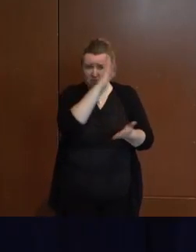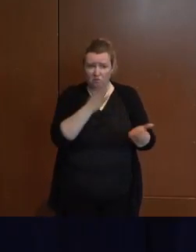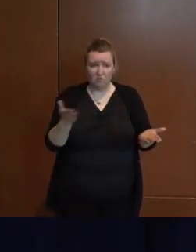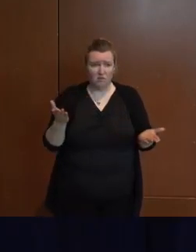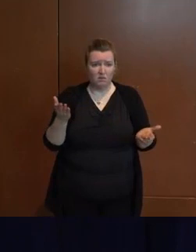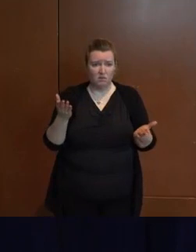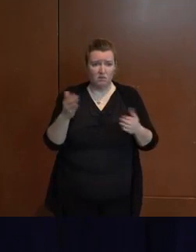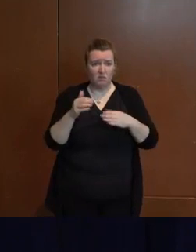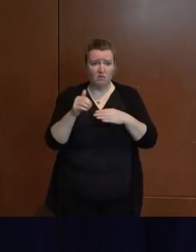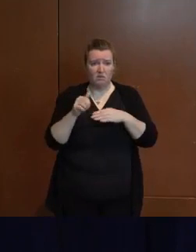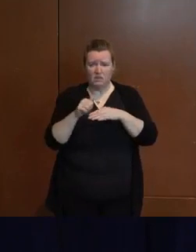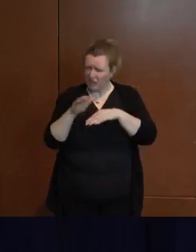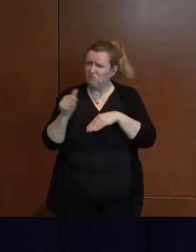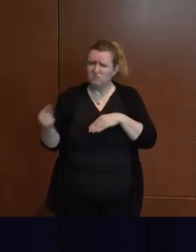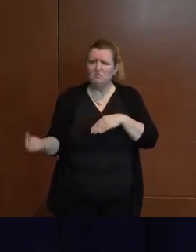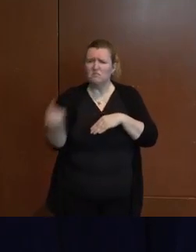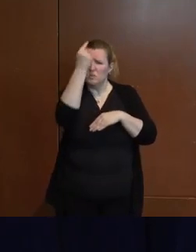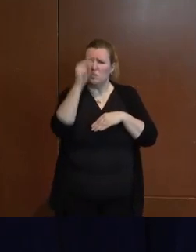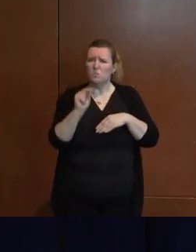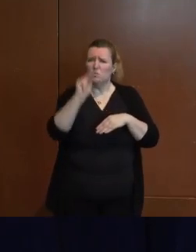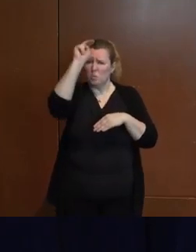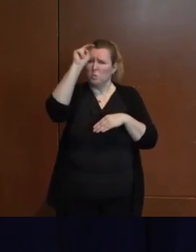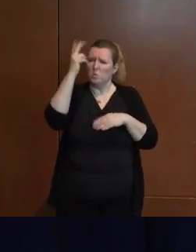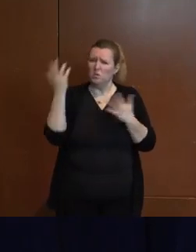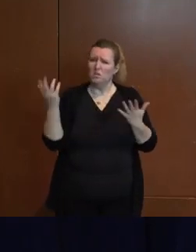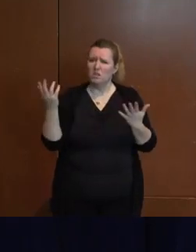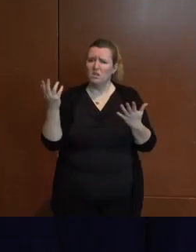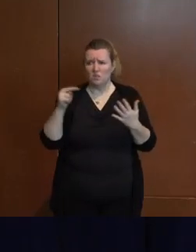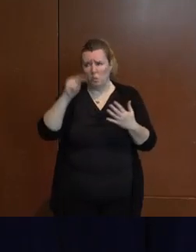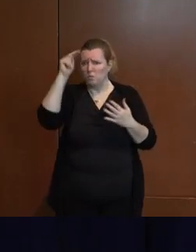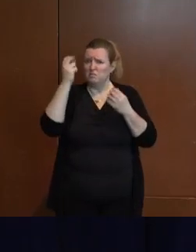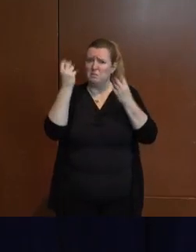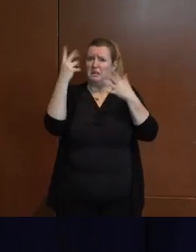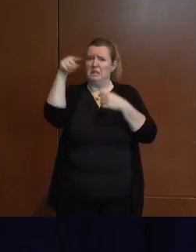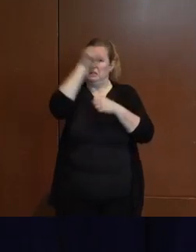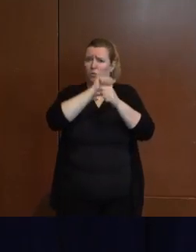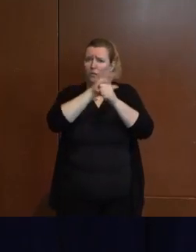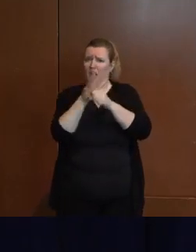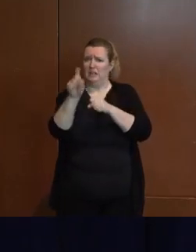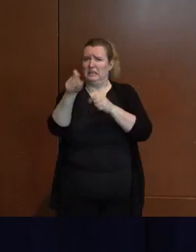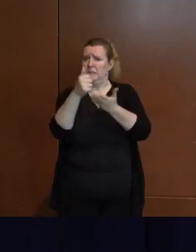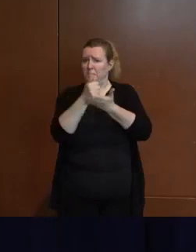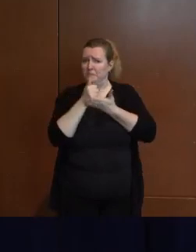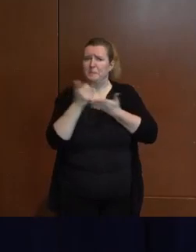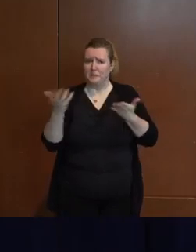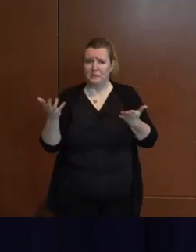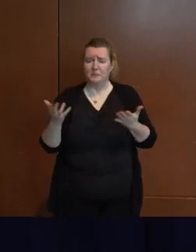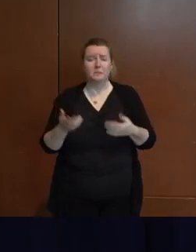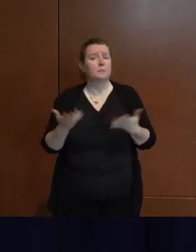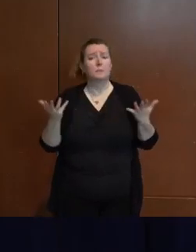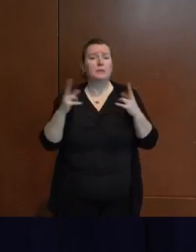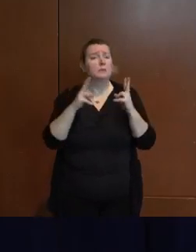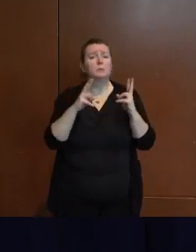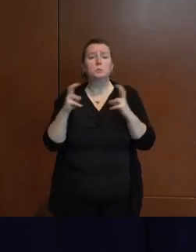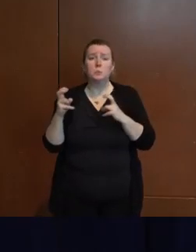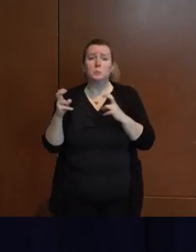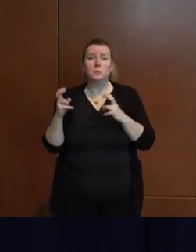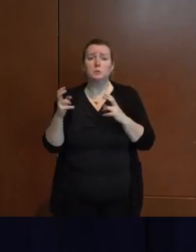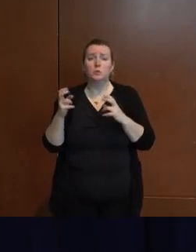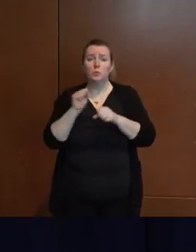state. Part of that is to get accommodations, housing, for those individuals. So right now we have a team